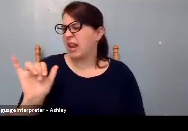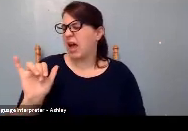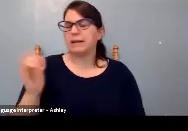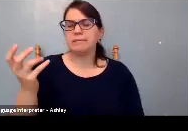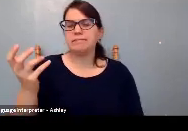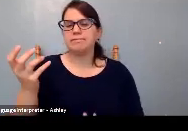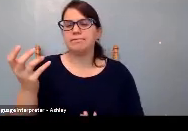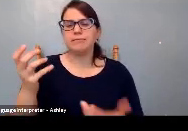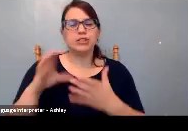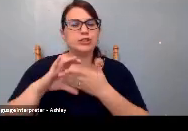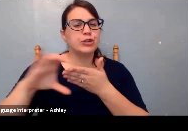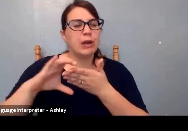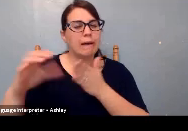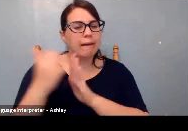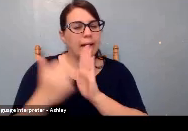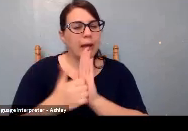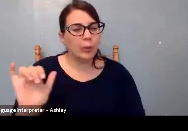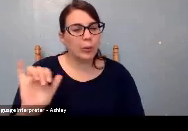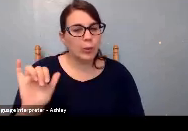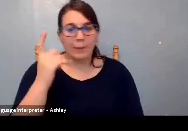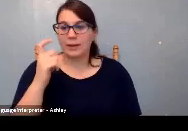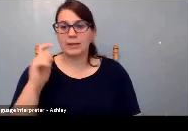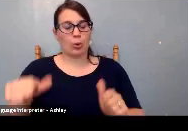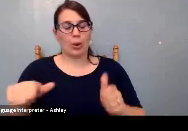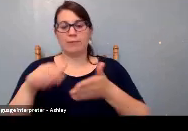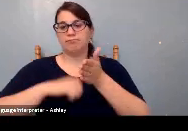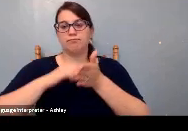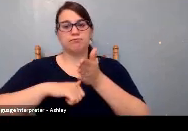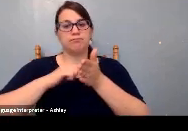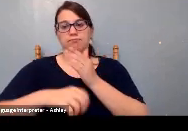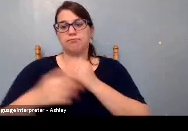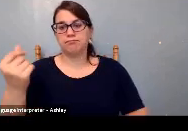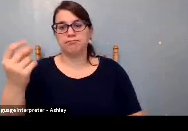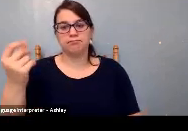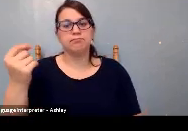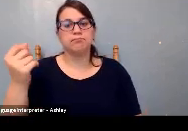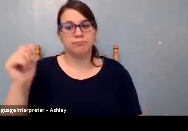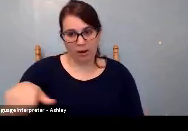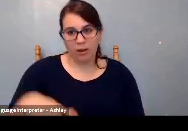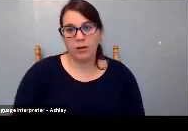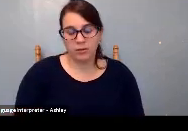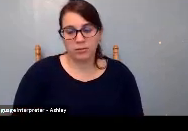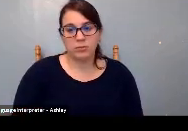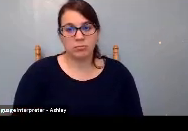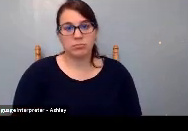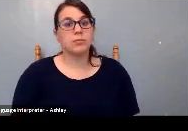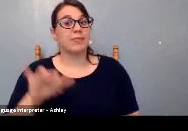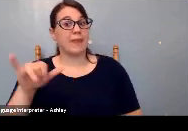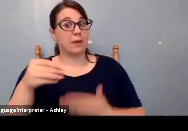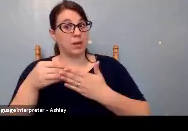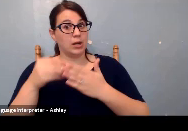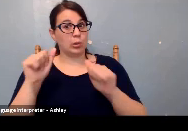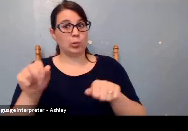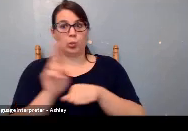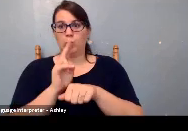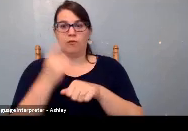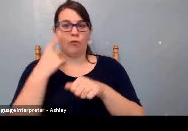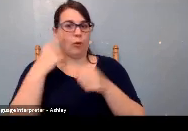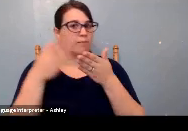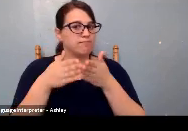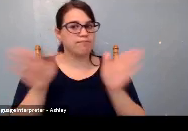transactional capabilities. It's relatively immediate access to the funds. Funds may be used for a broad range